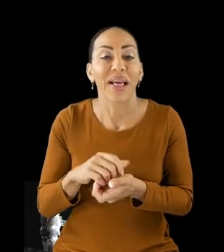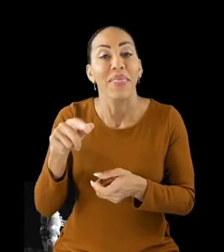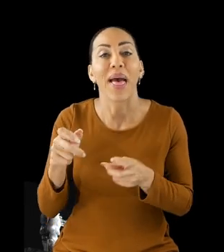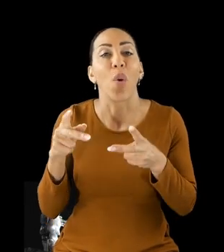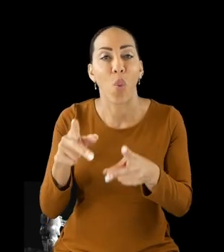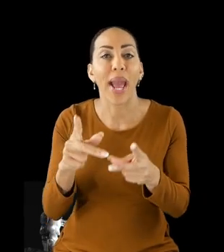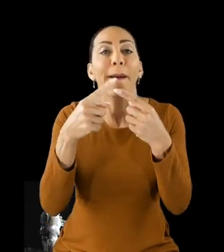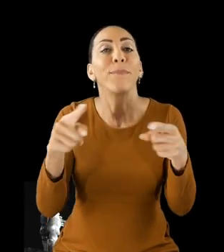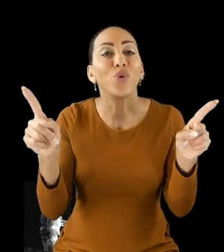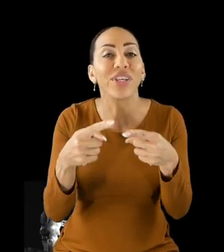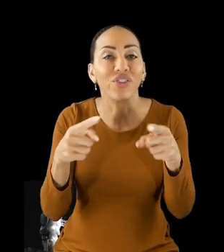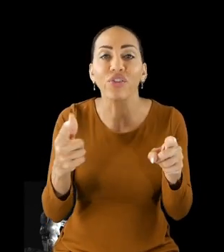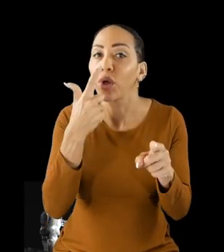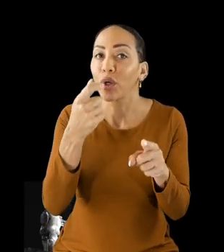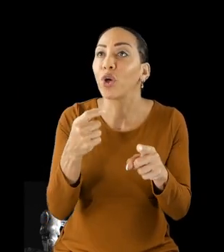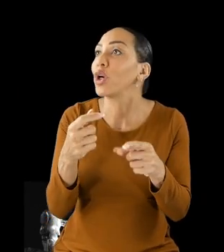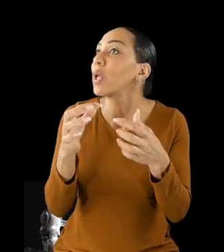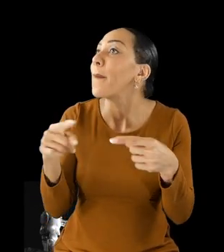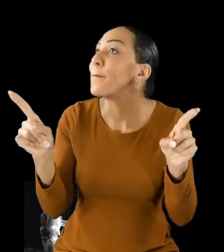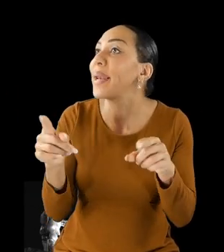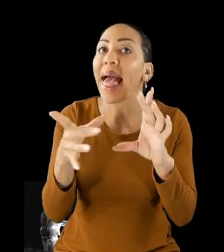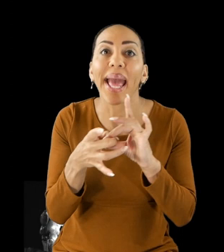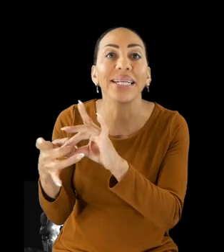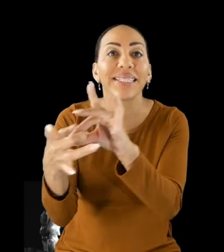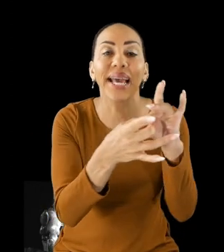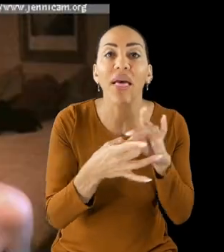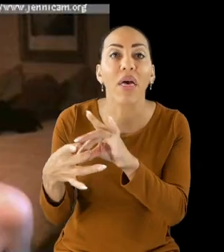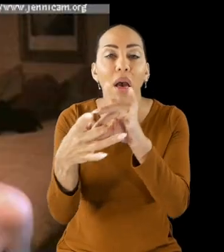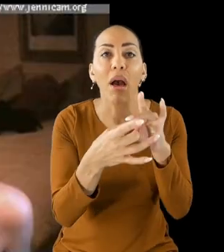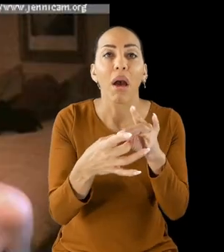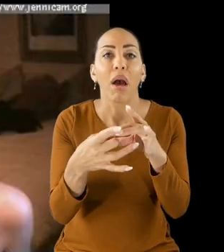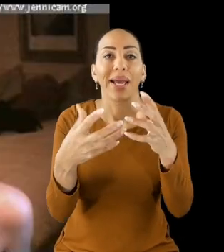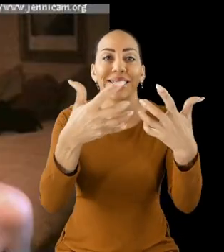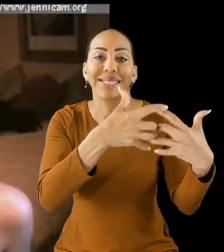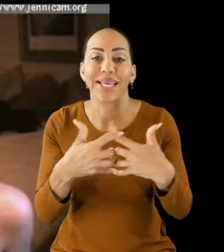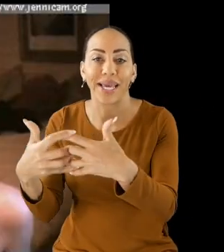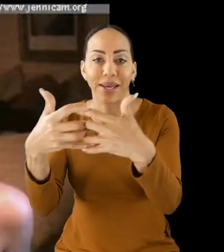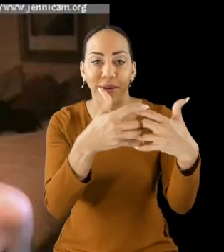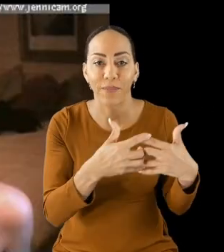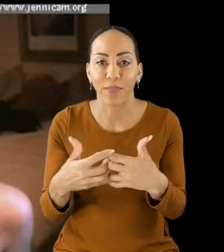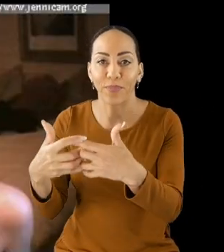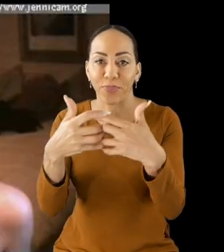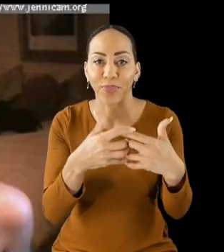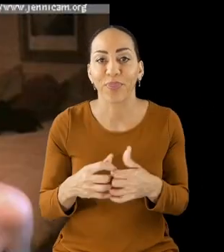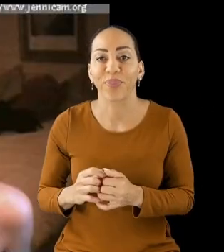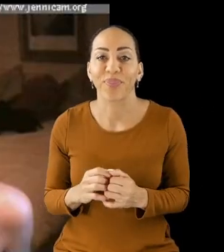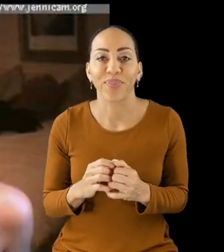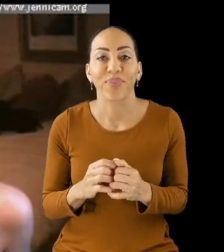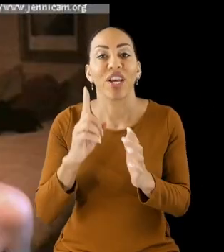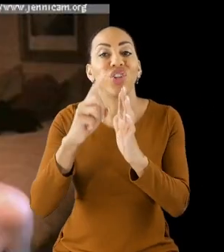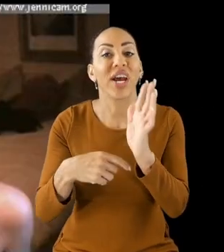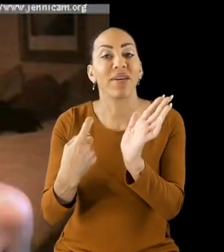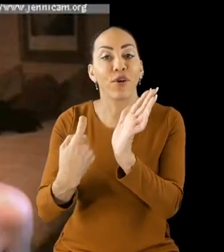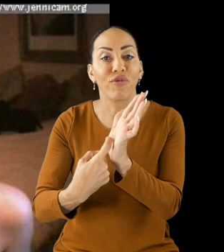that everyone, all the musicians, could actually play in sync in those days. The field of webcam performance was opened